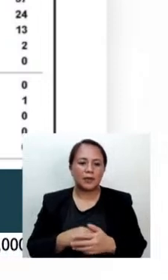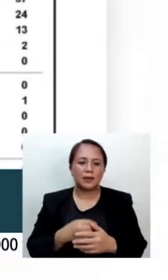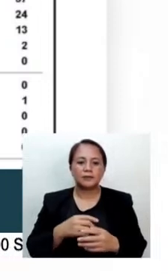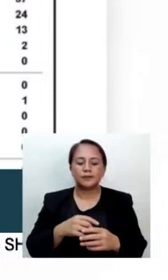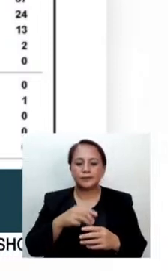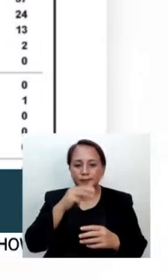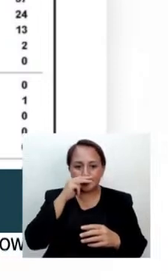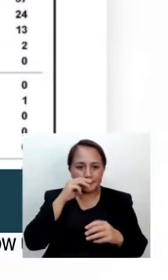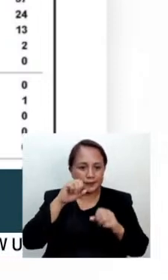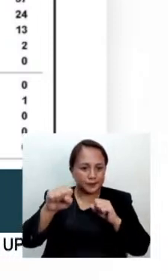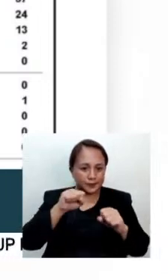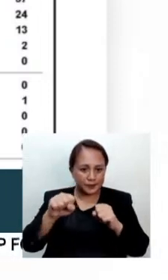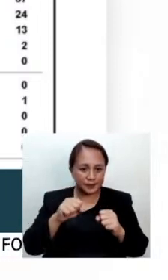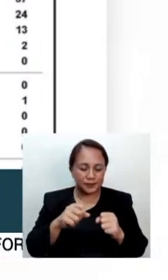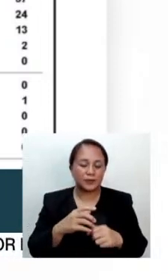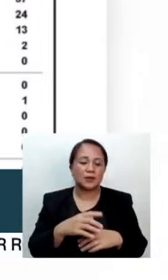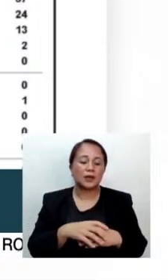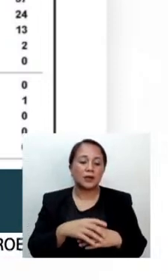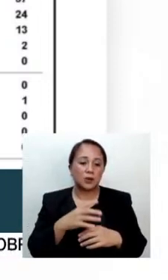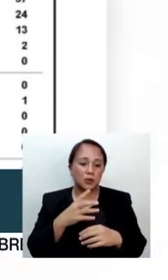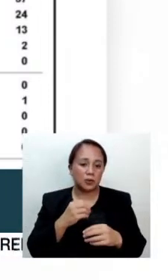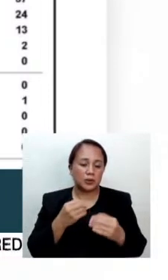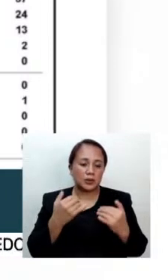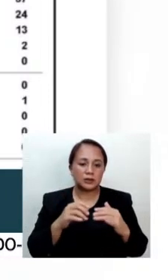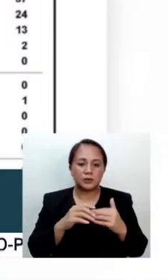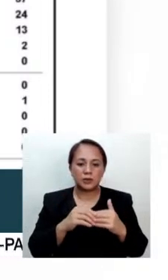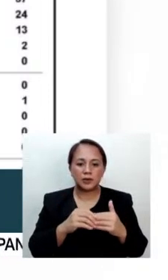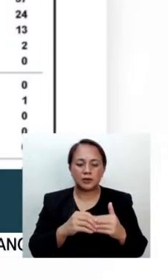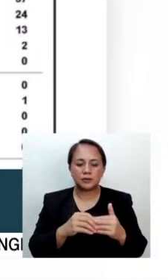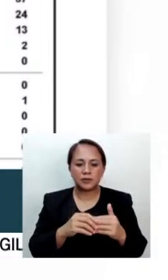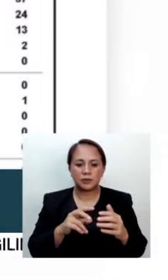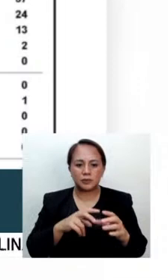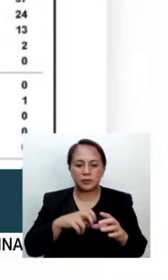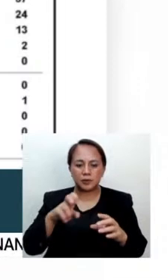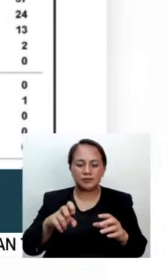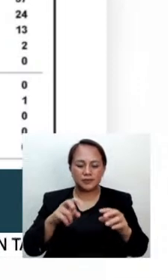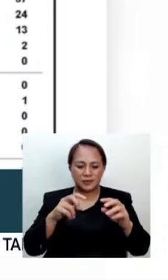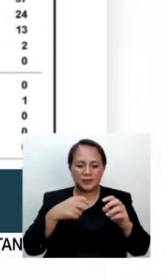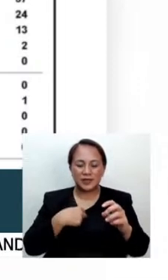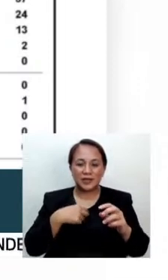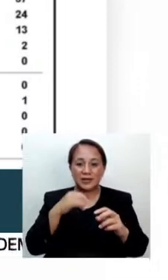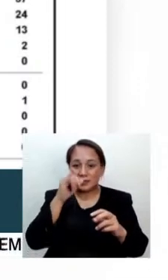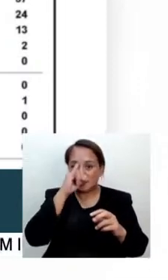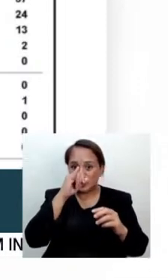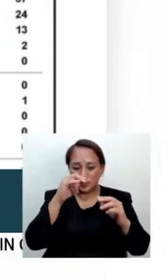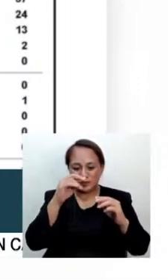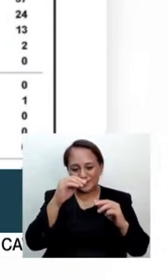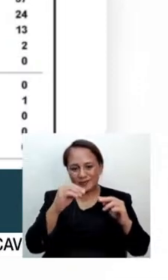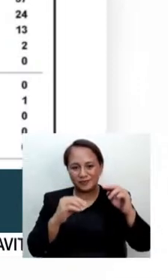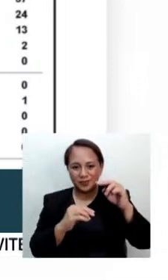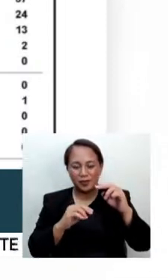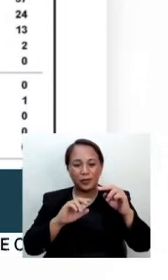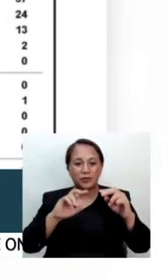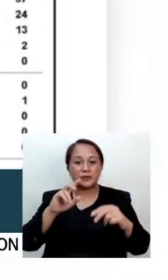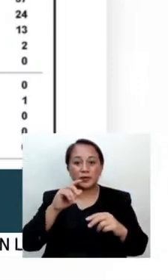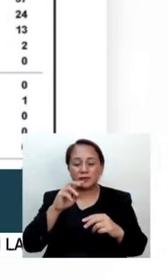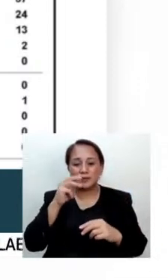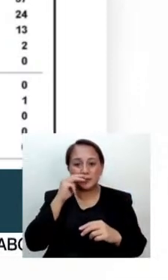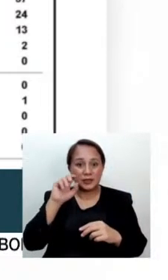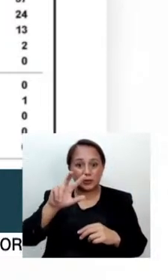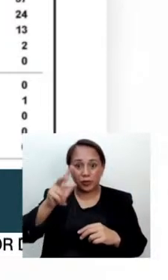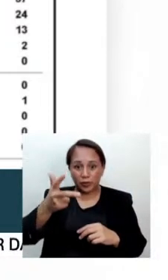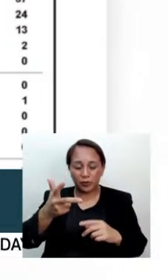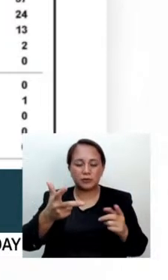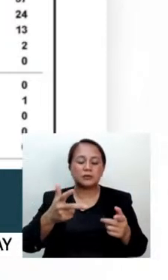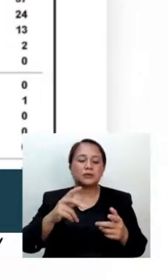and now Senator Manny Pacquiao has leapfrogged Manila Mayor Isko Moreno for third place, while Senator